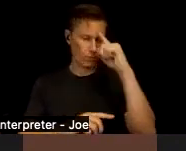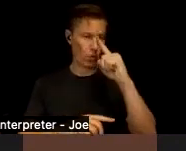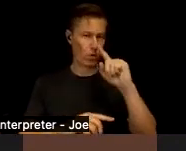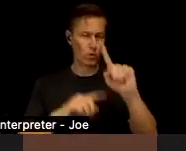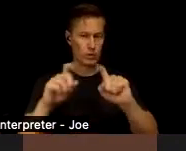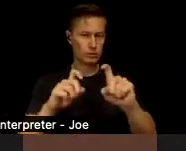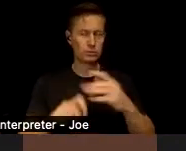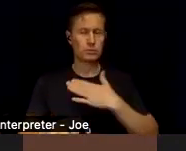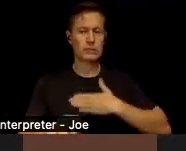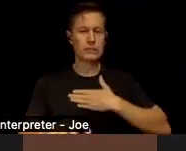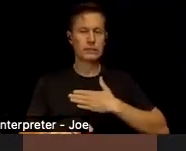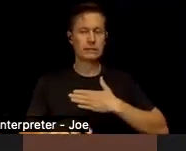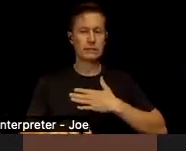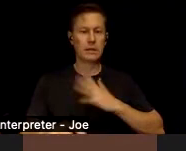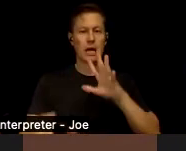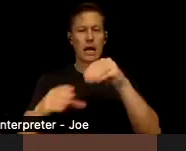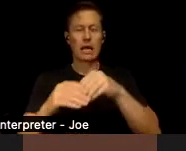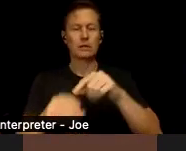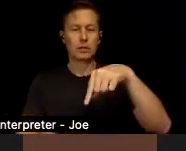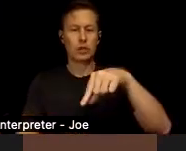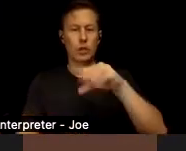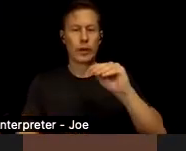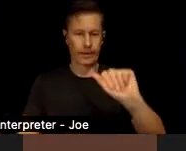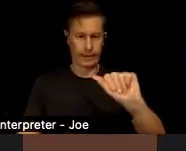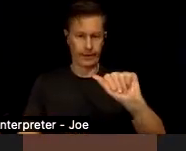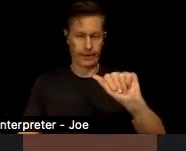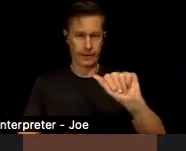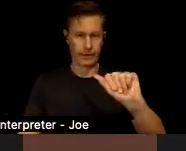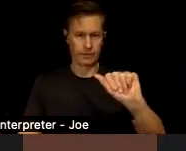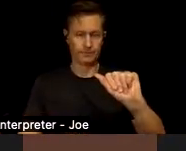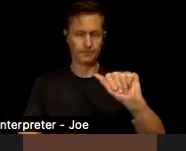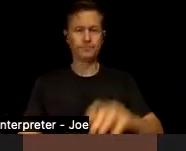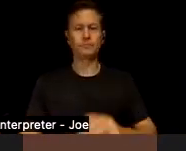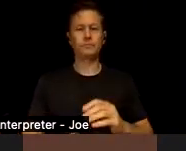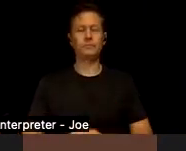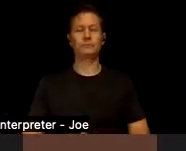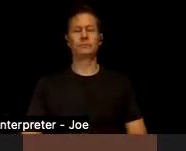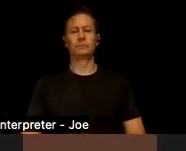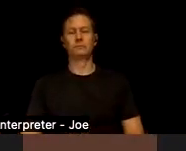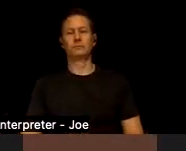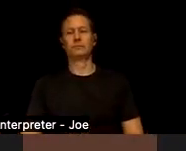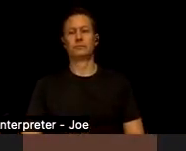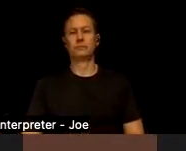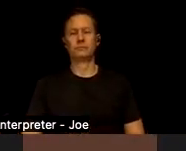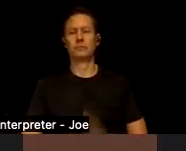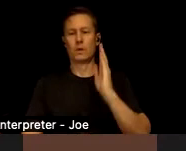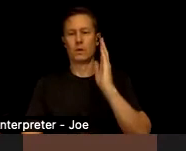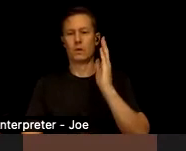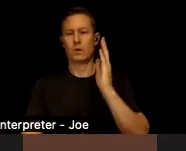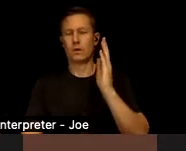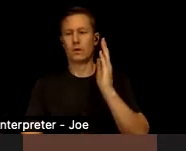possible, put them into the Q&A tool. We'll take them from CERT 2. I'll take the one,